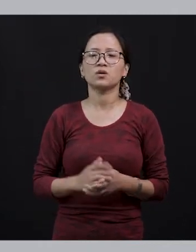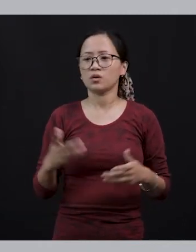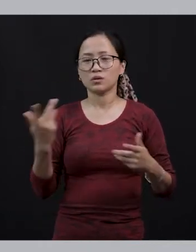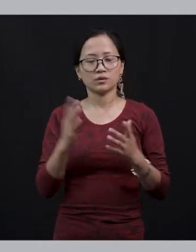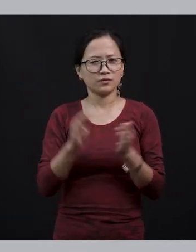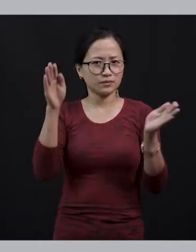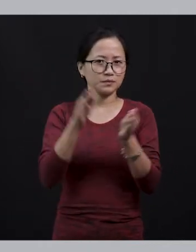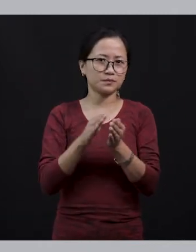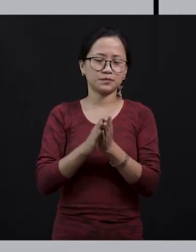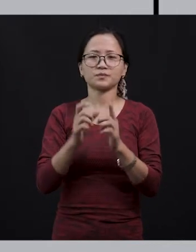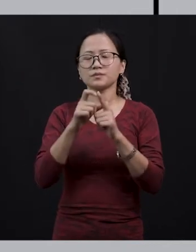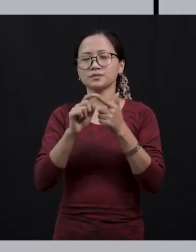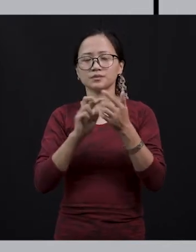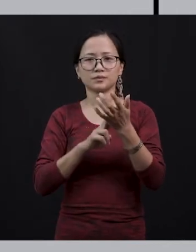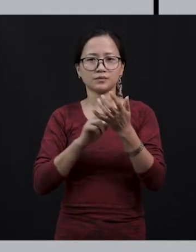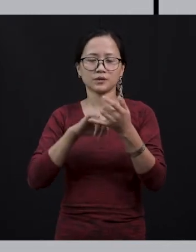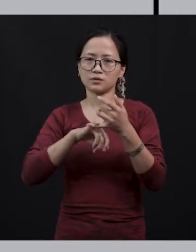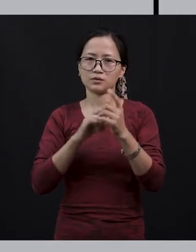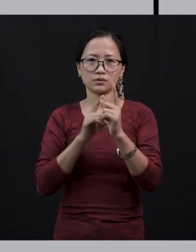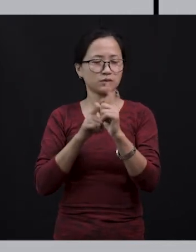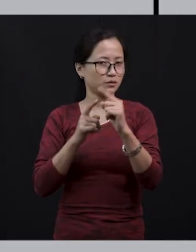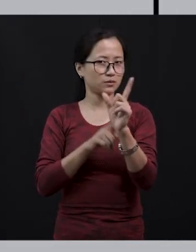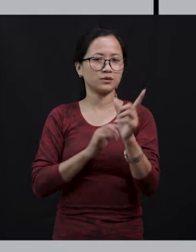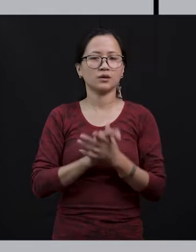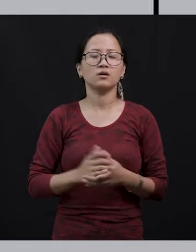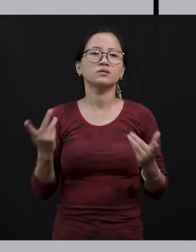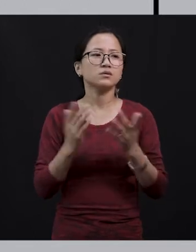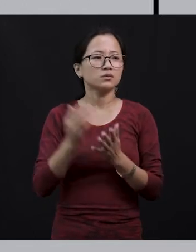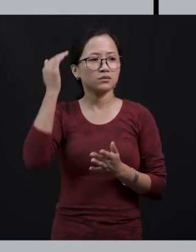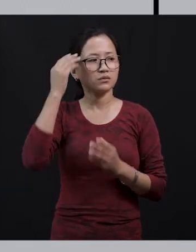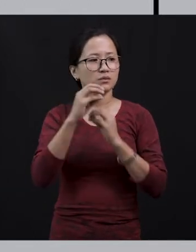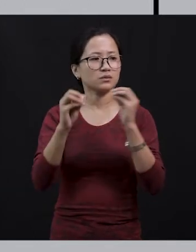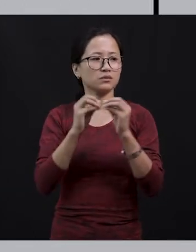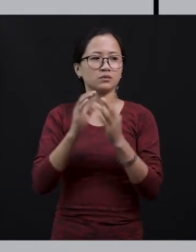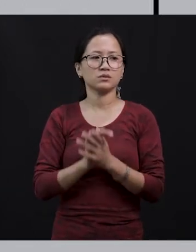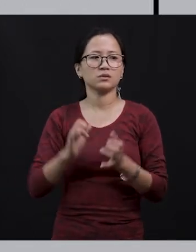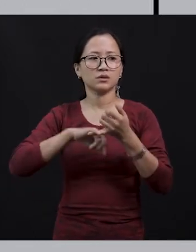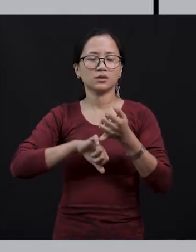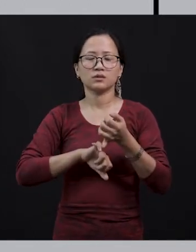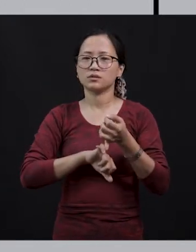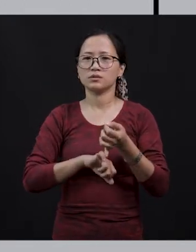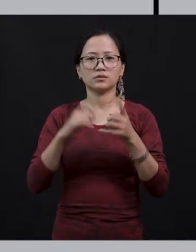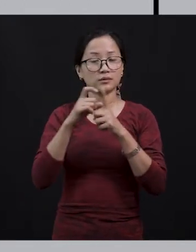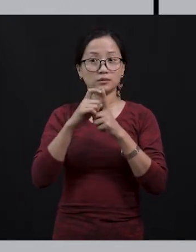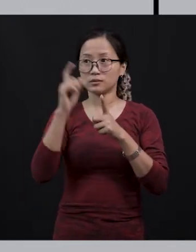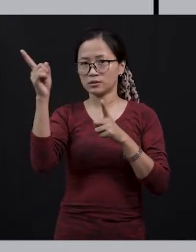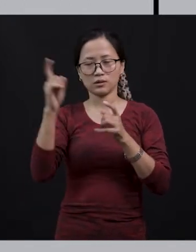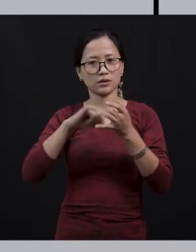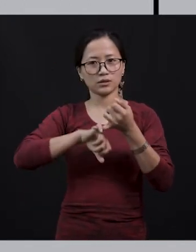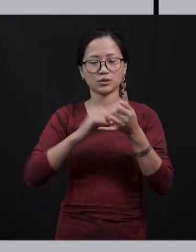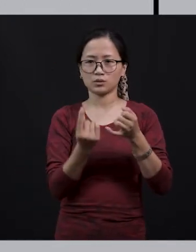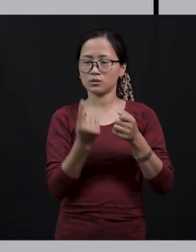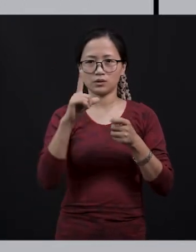short dynasty. Now, how do we actually know about the Delhi Sultanate? So, this is one period